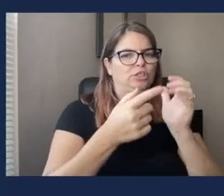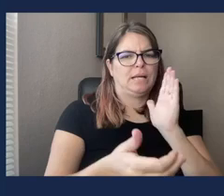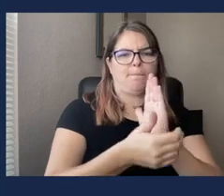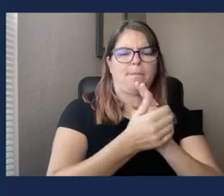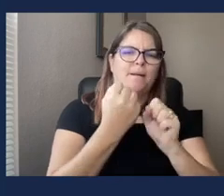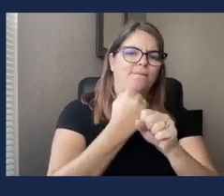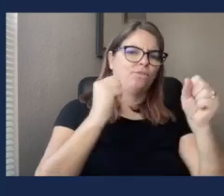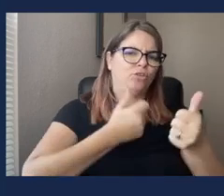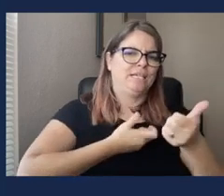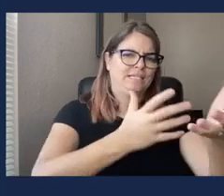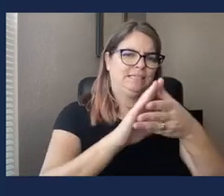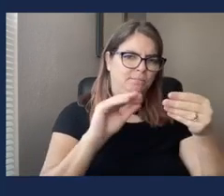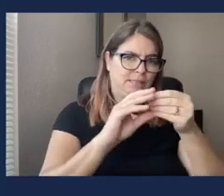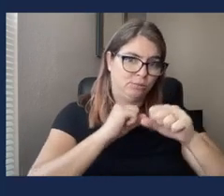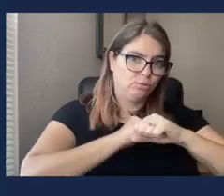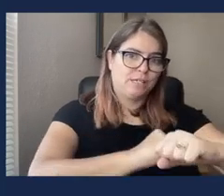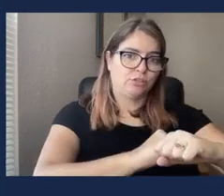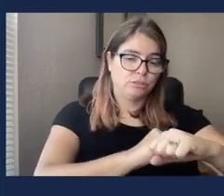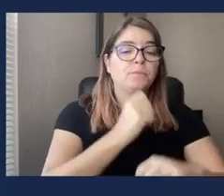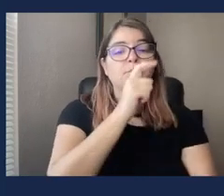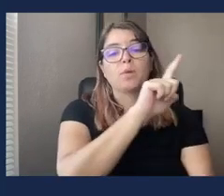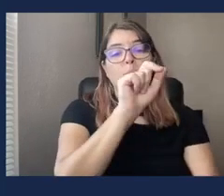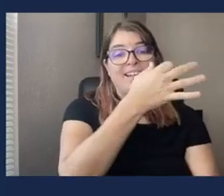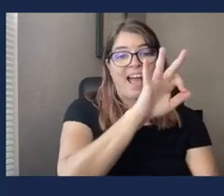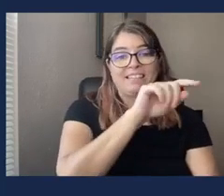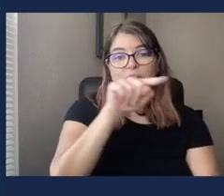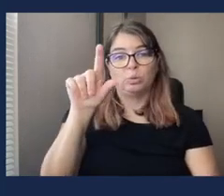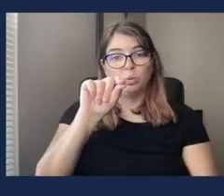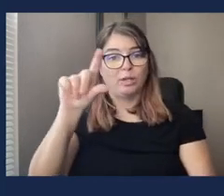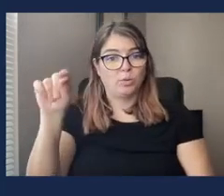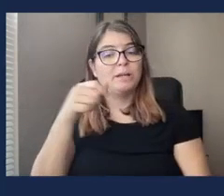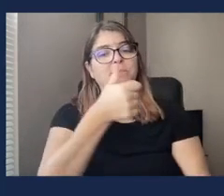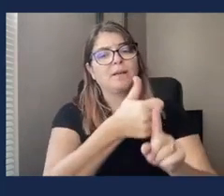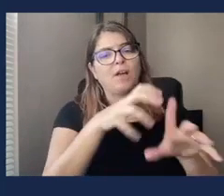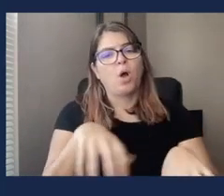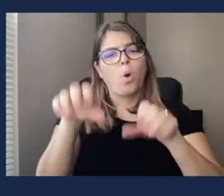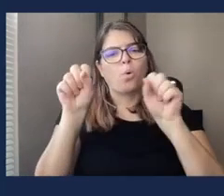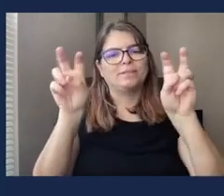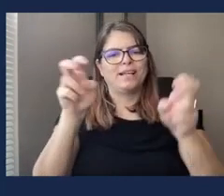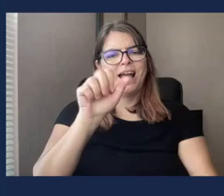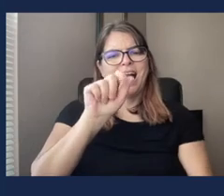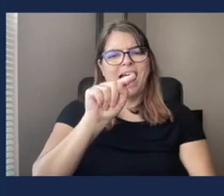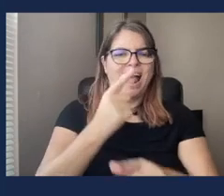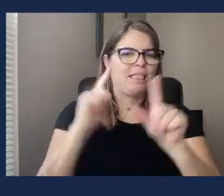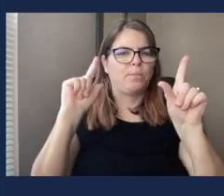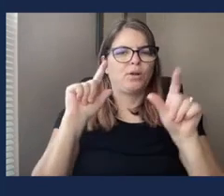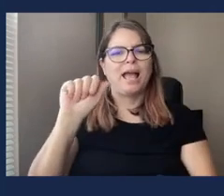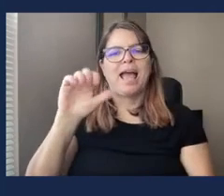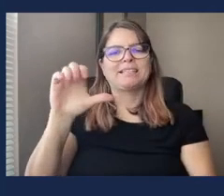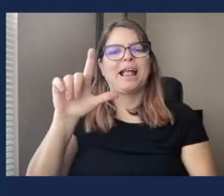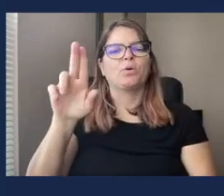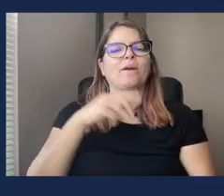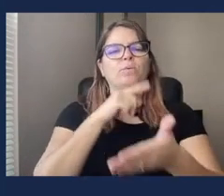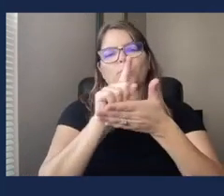From 2019 to 2020, he was also host of At Liberty, the ACLU's weekly